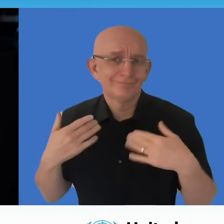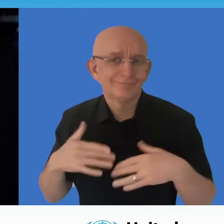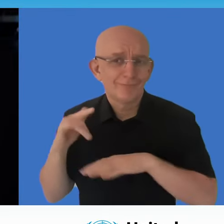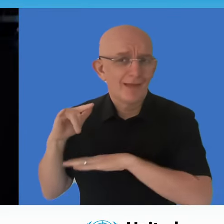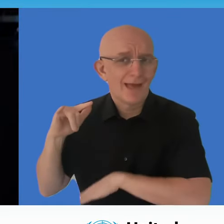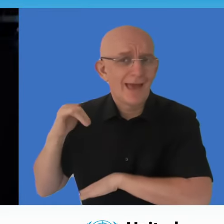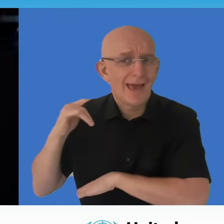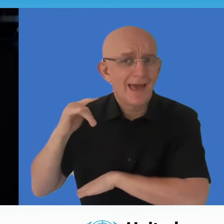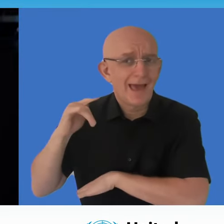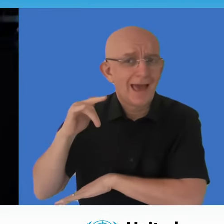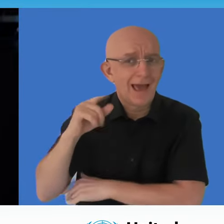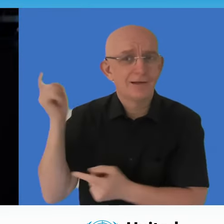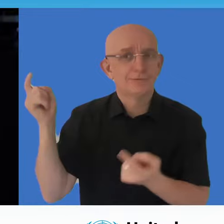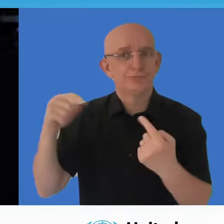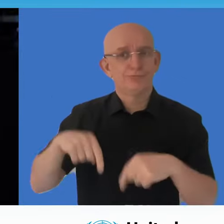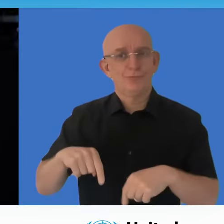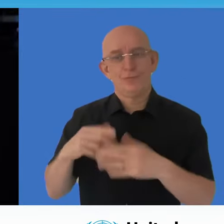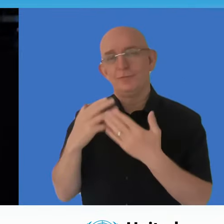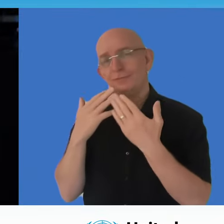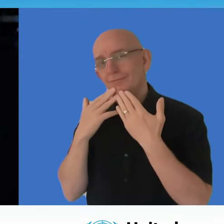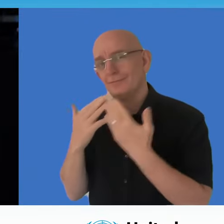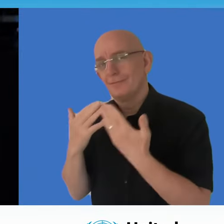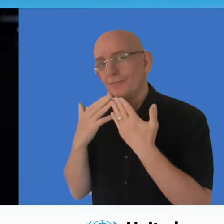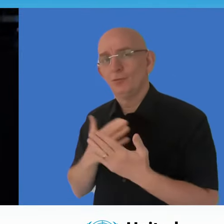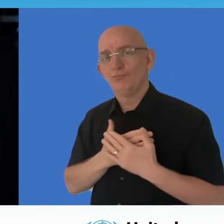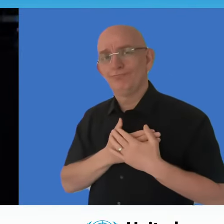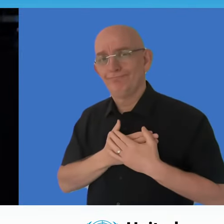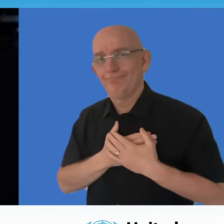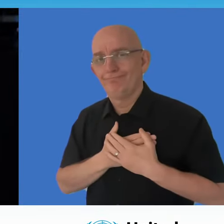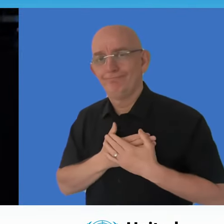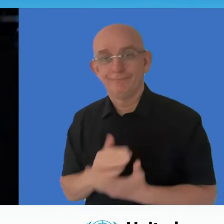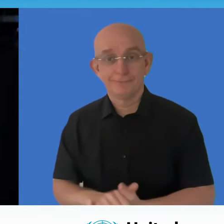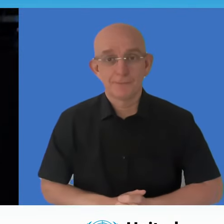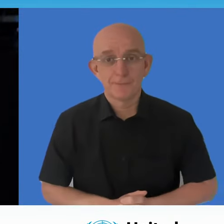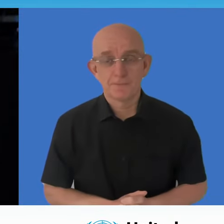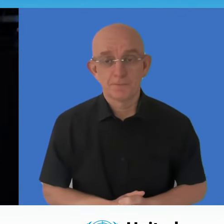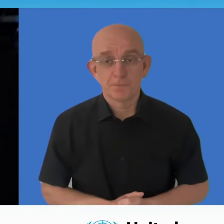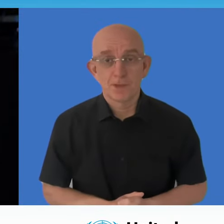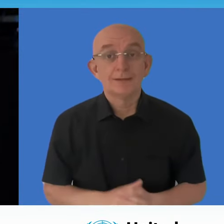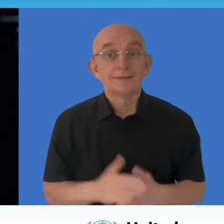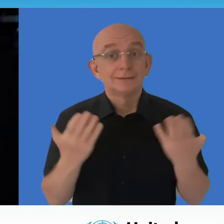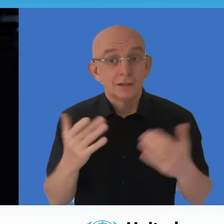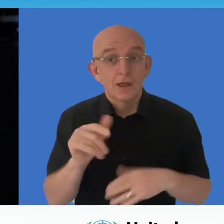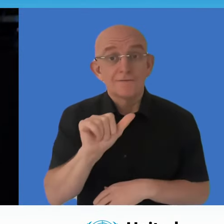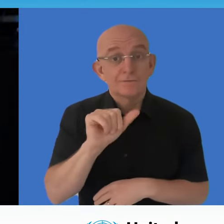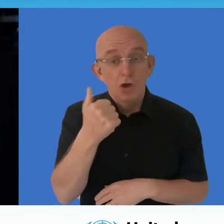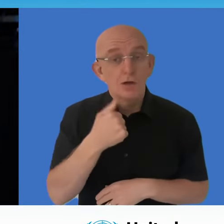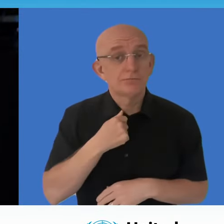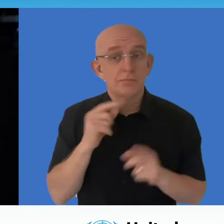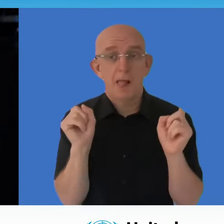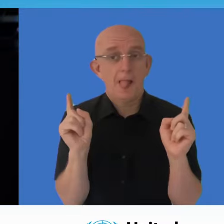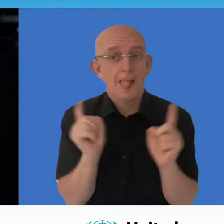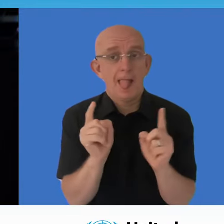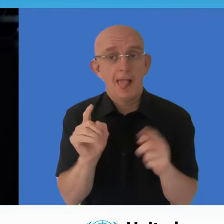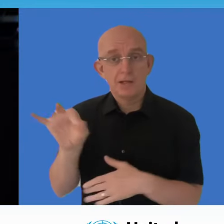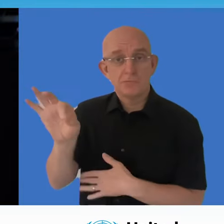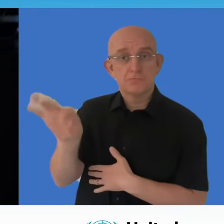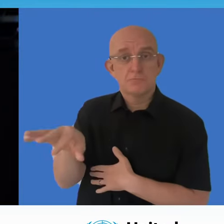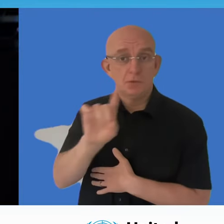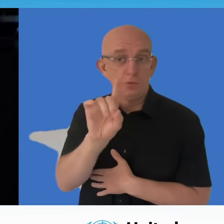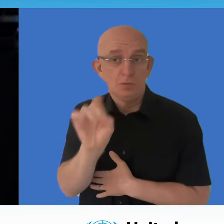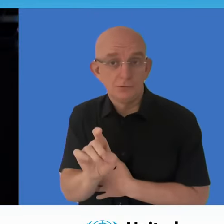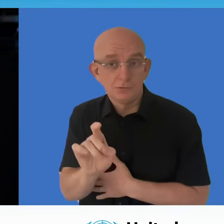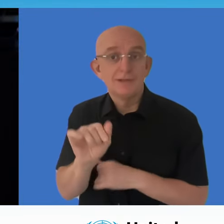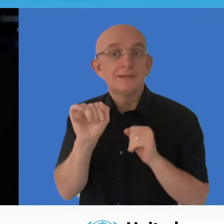that. So like I said, I'm going to start with one very brief question for all of you, and maybe we can go from left to right.